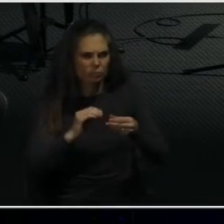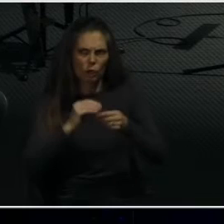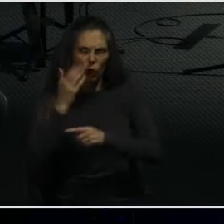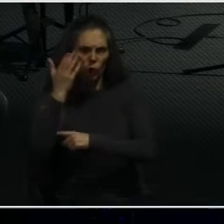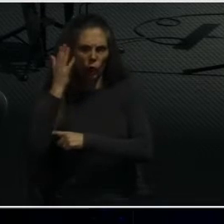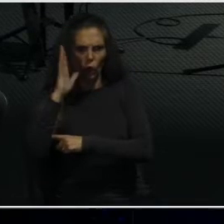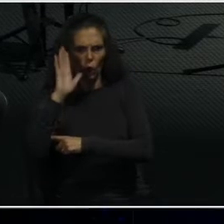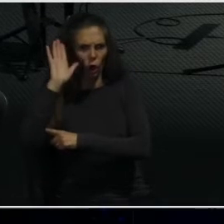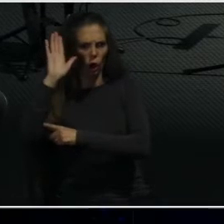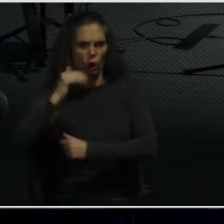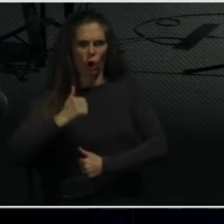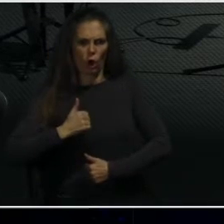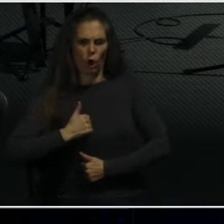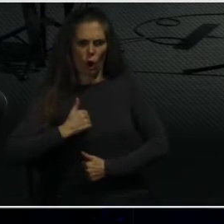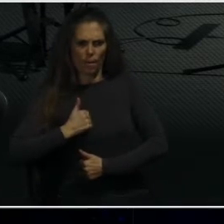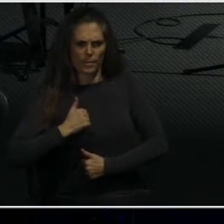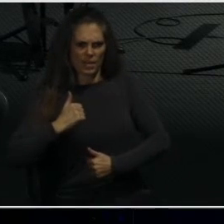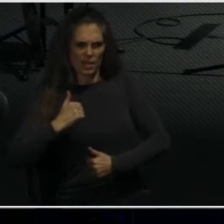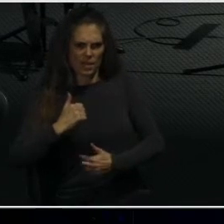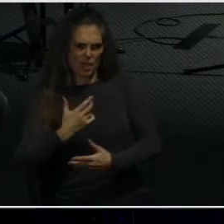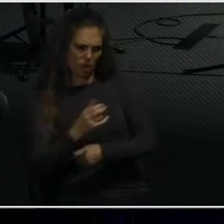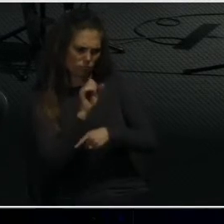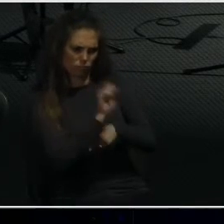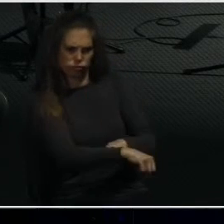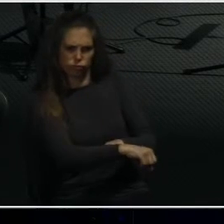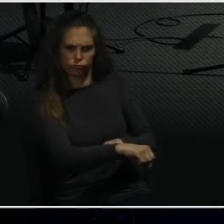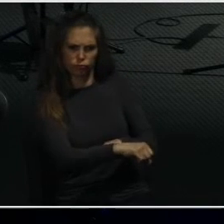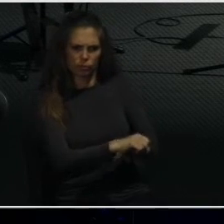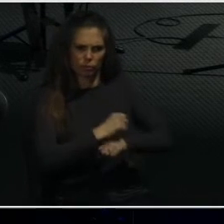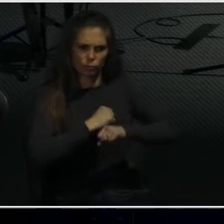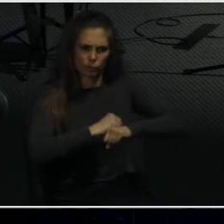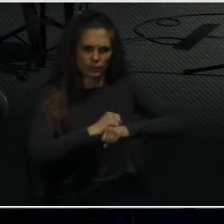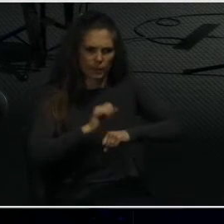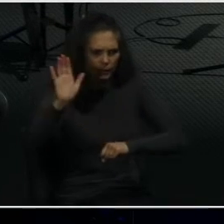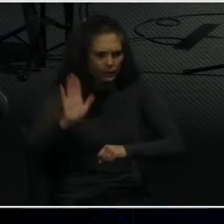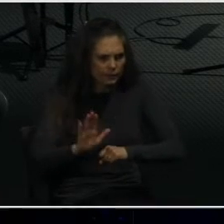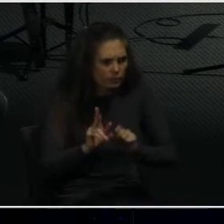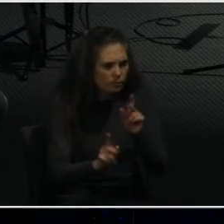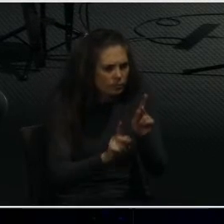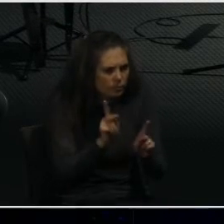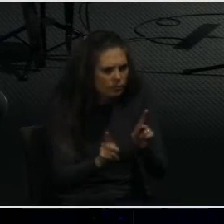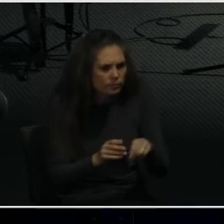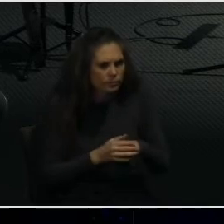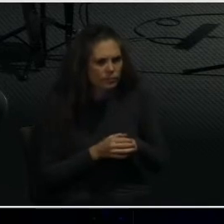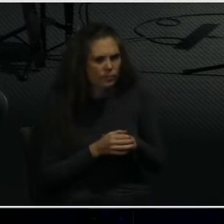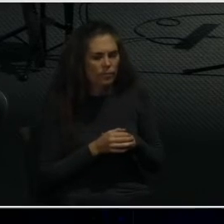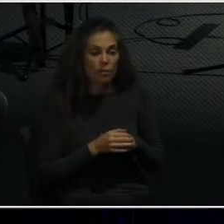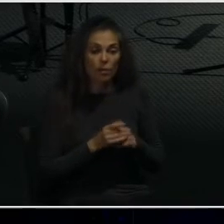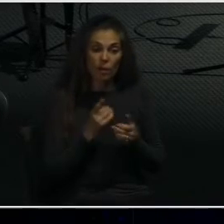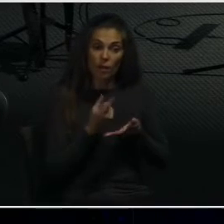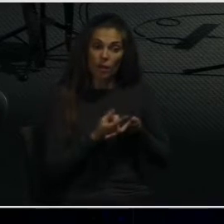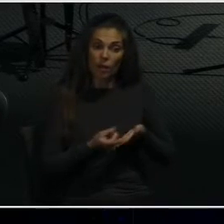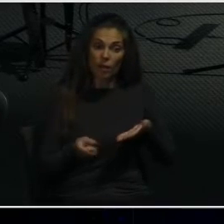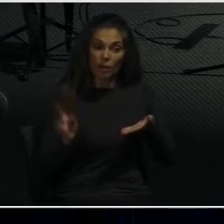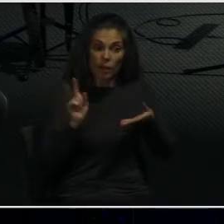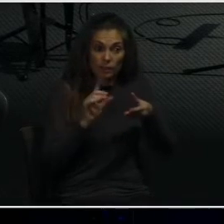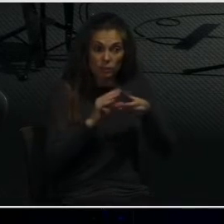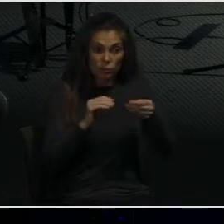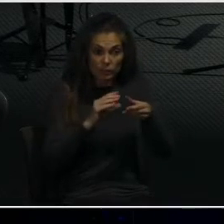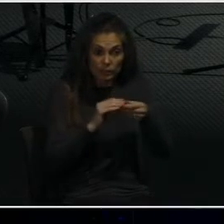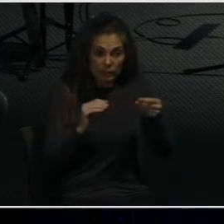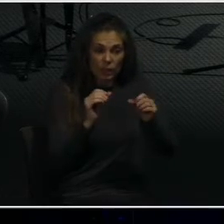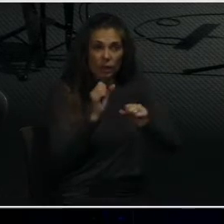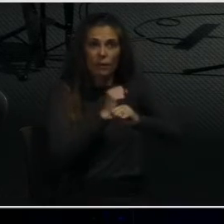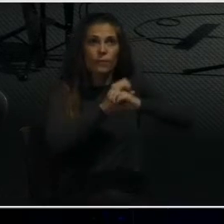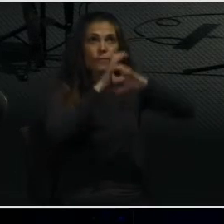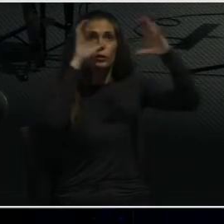Lord striking them down to protect his people. And we saw last week the vision of the Lord's return to